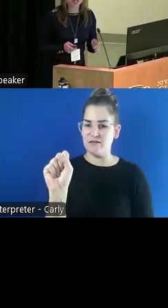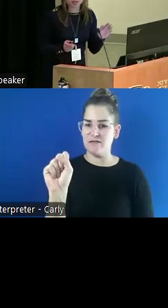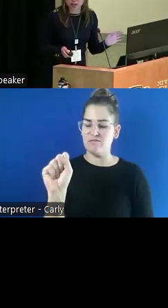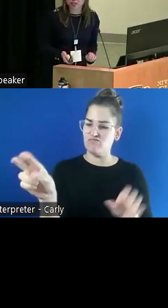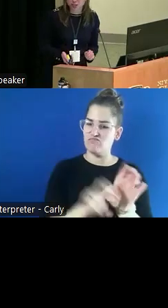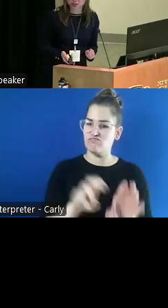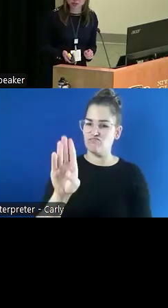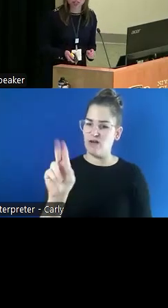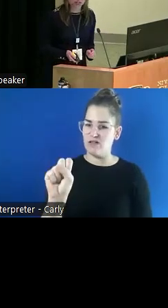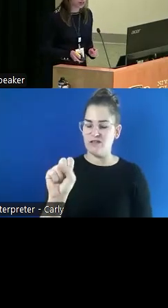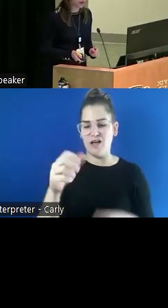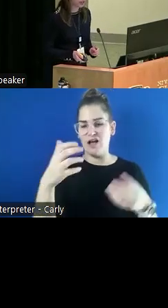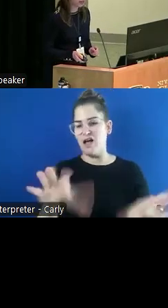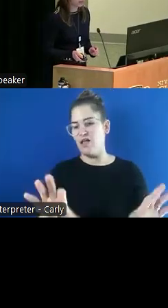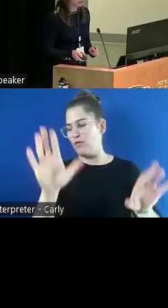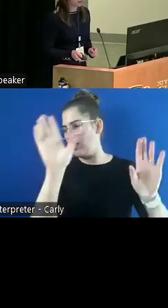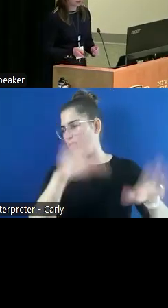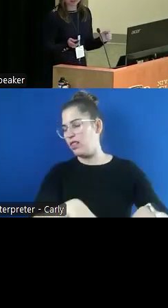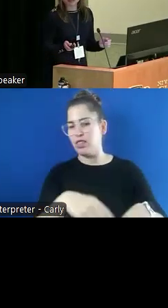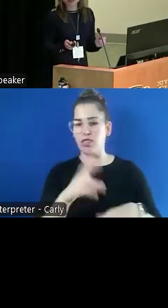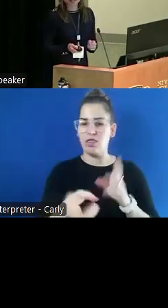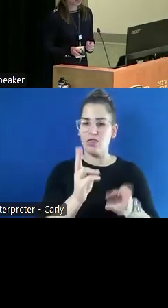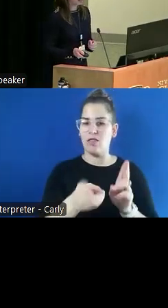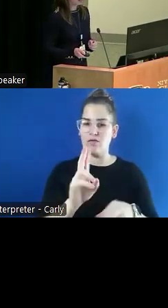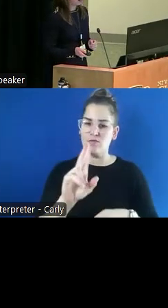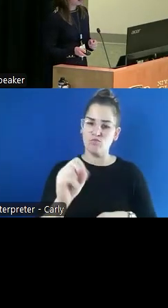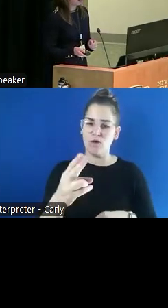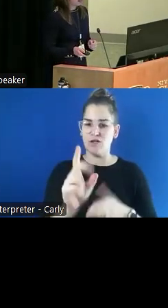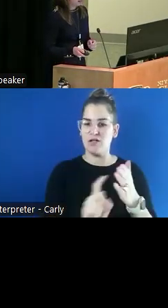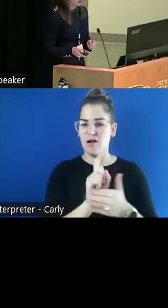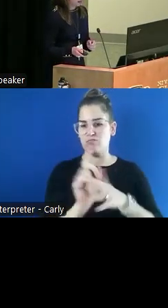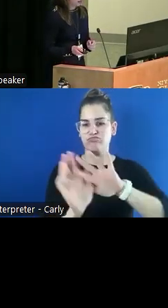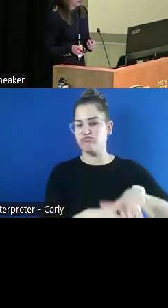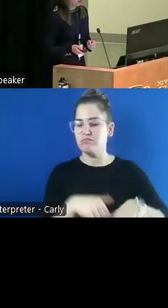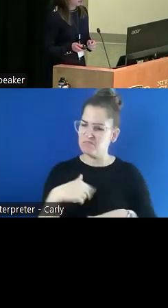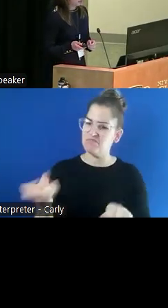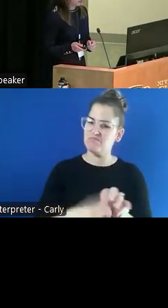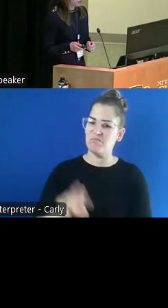so I don't have to deal with the rush hour traffic.